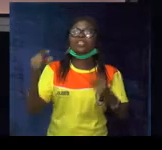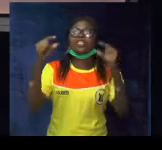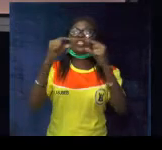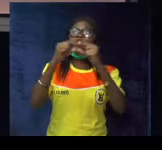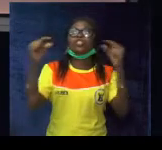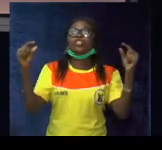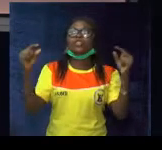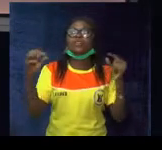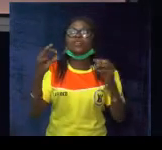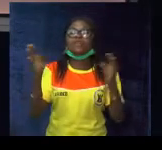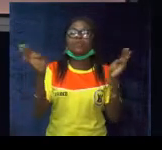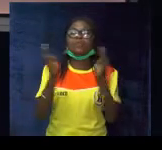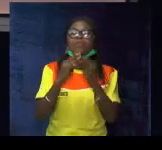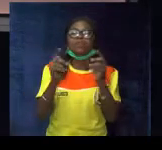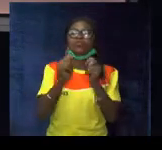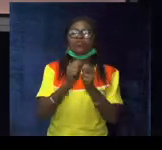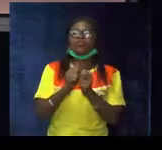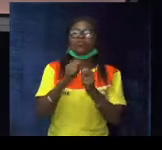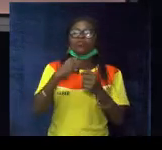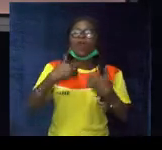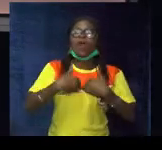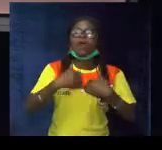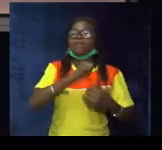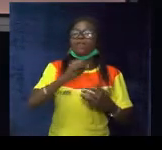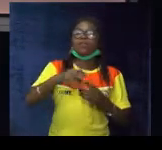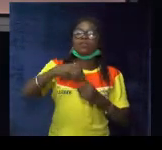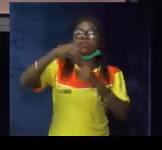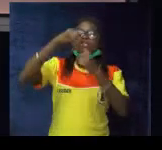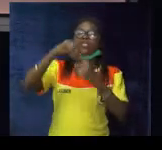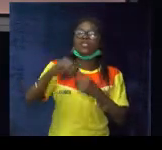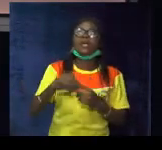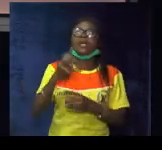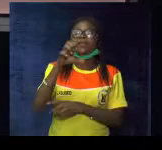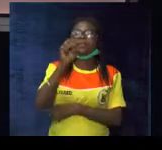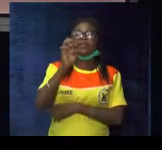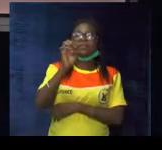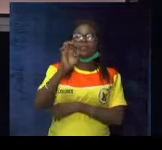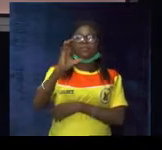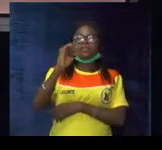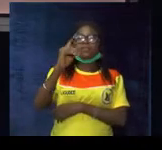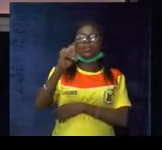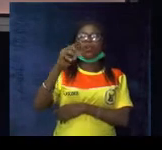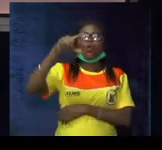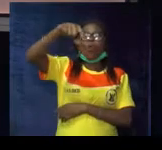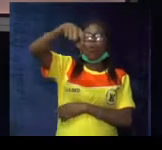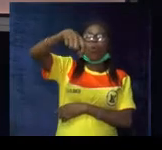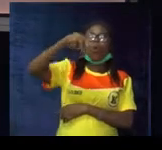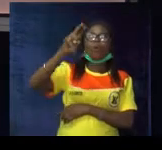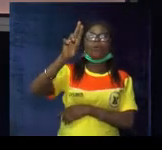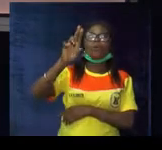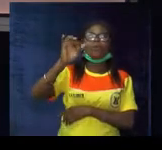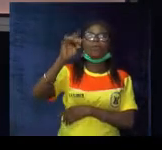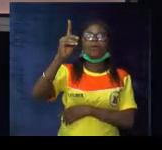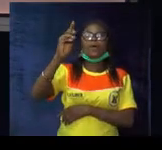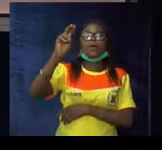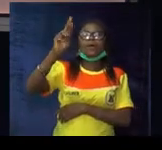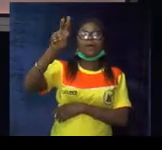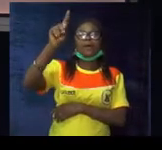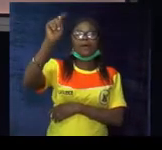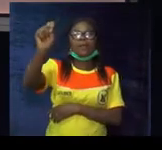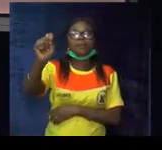radii are meeting at 90 degrees, you have a special sector which is called a quadrant.